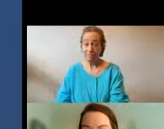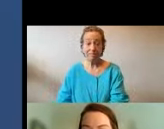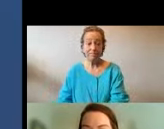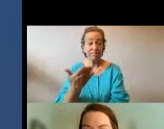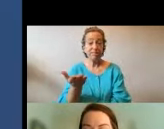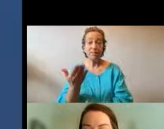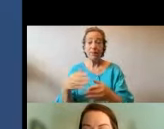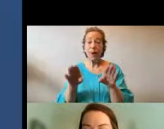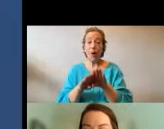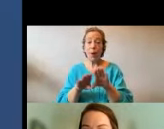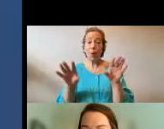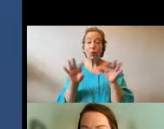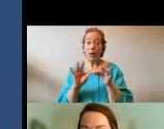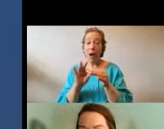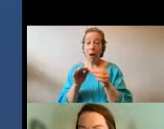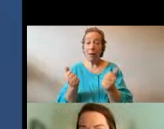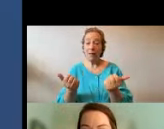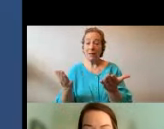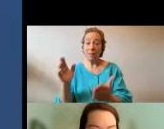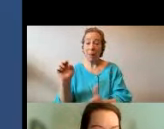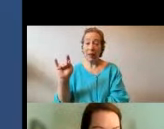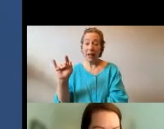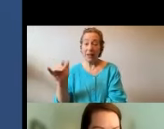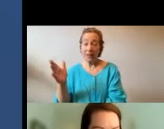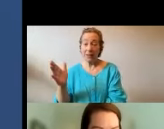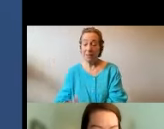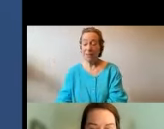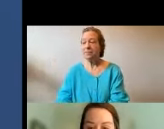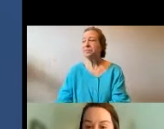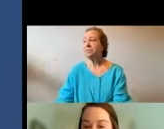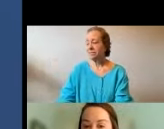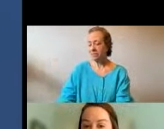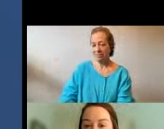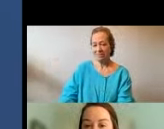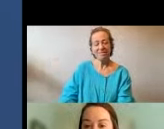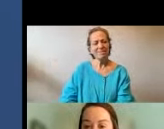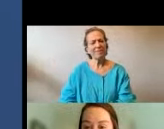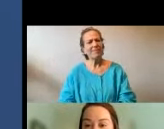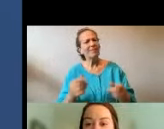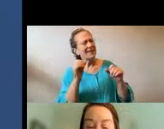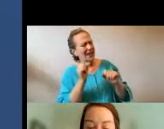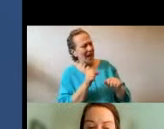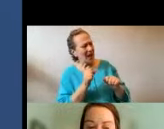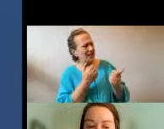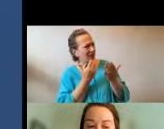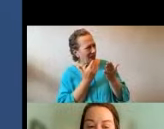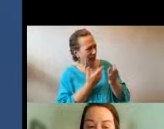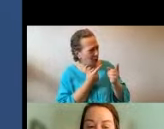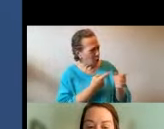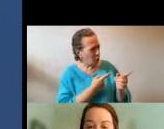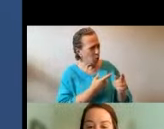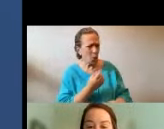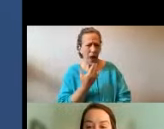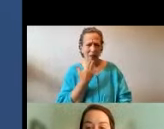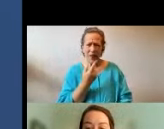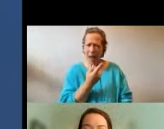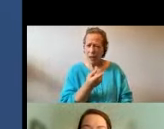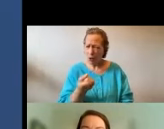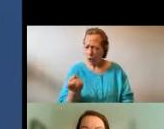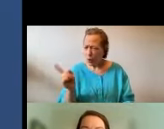Bethany, before we close this out? I just want to, in addition to sincerely thanking you, Katie, also thank all of our MLP practitioners who stepped away